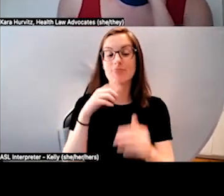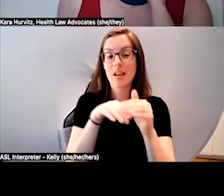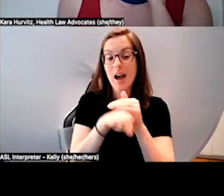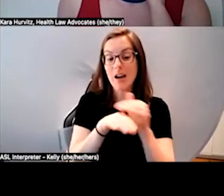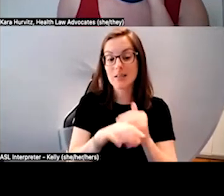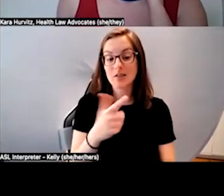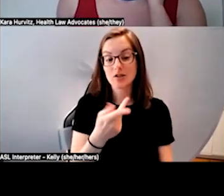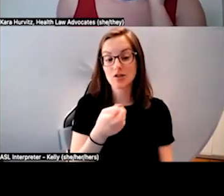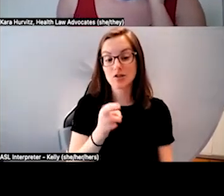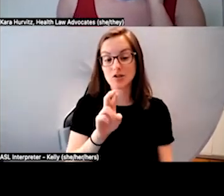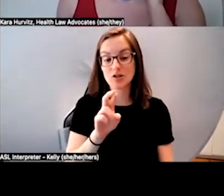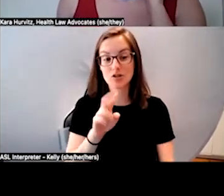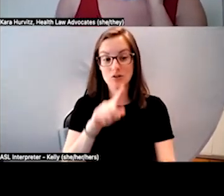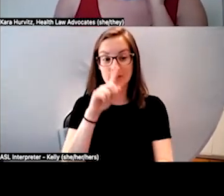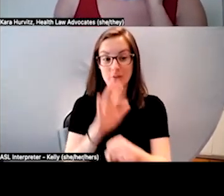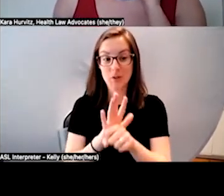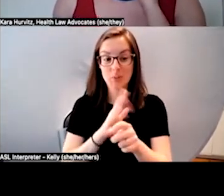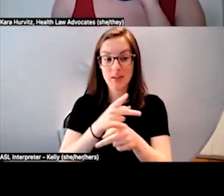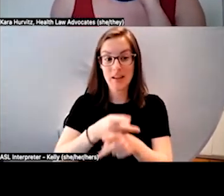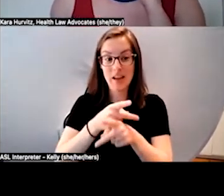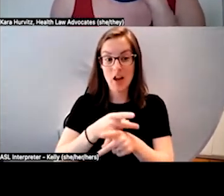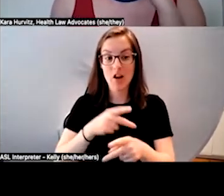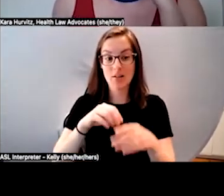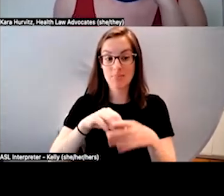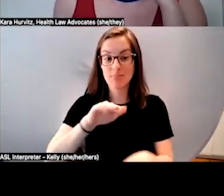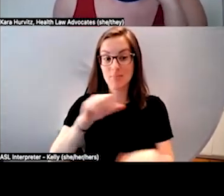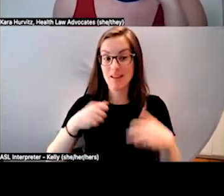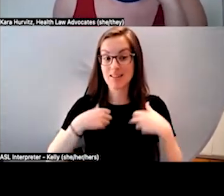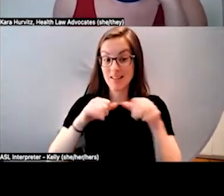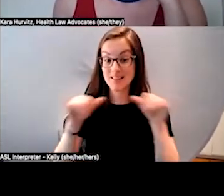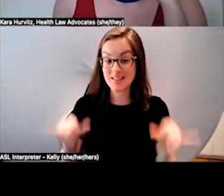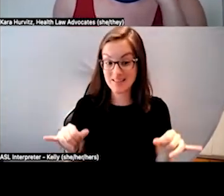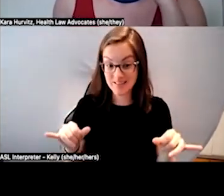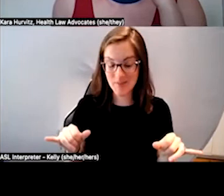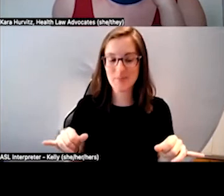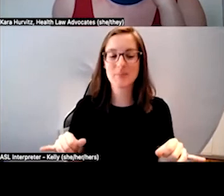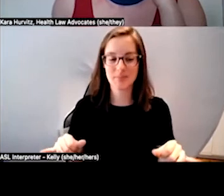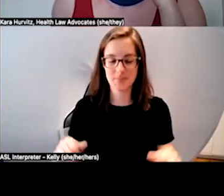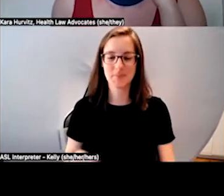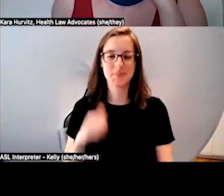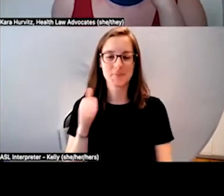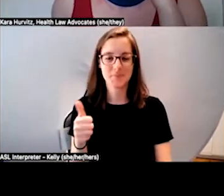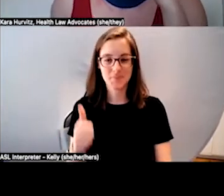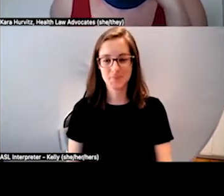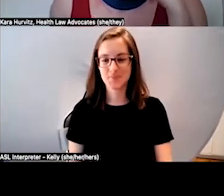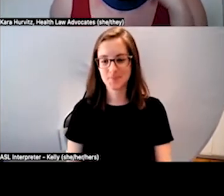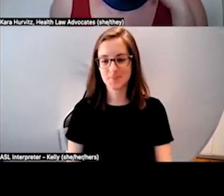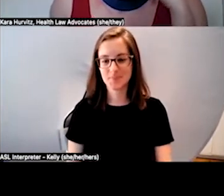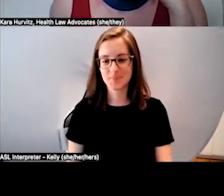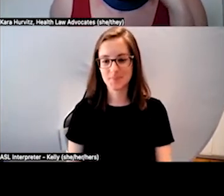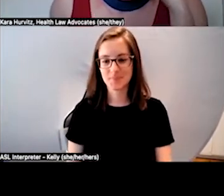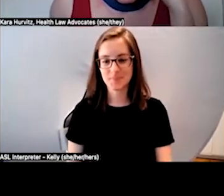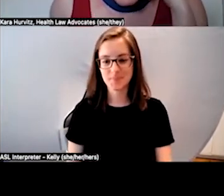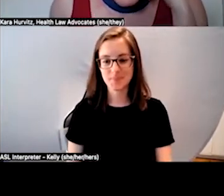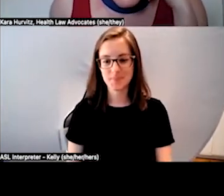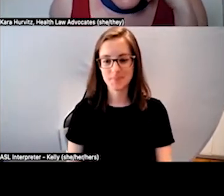affirming care in mass health systems. Um, and without further ado, I